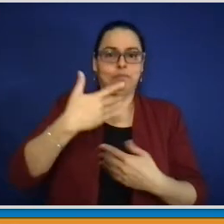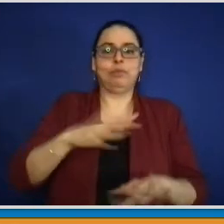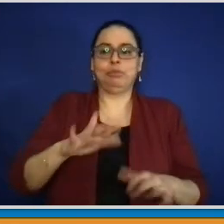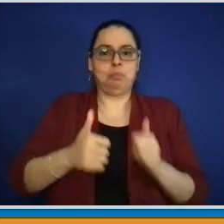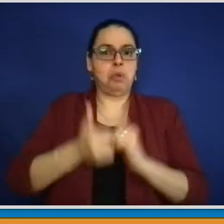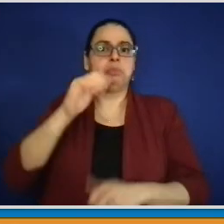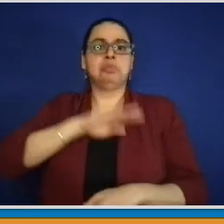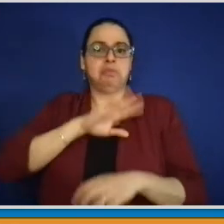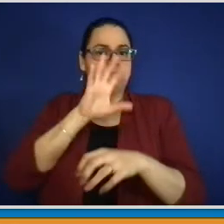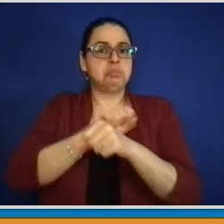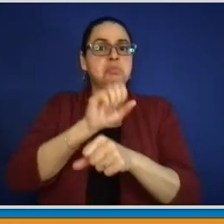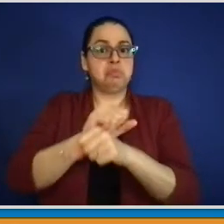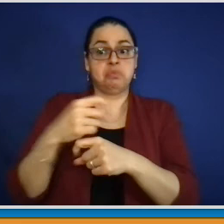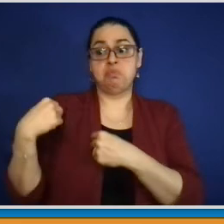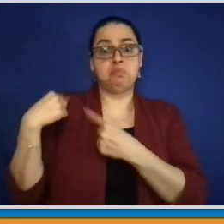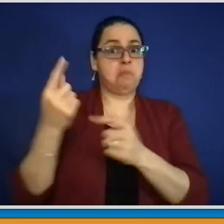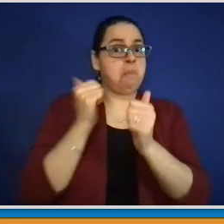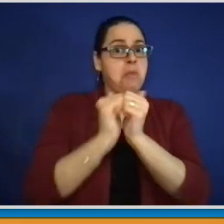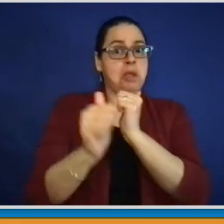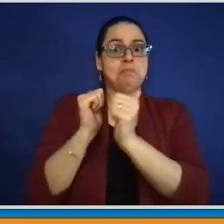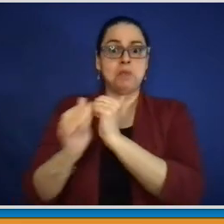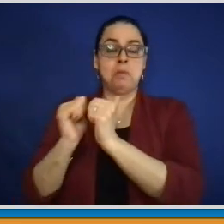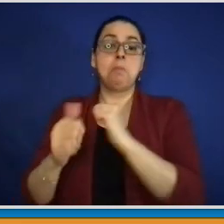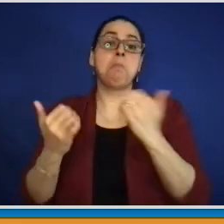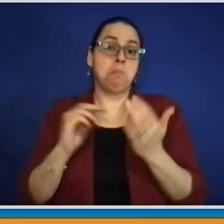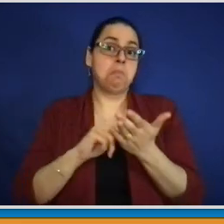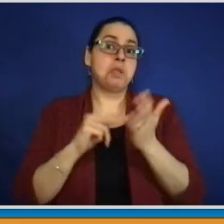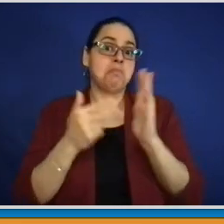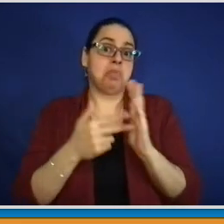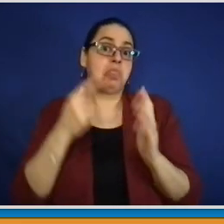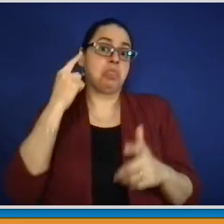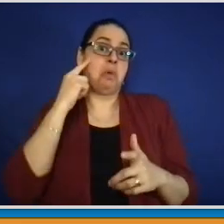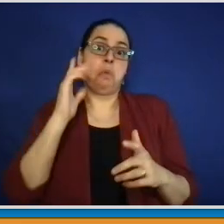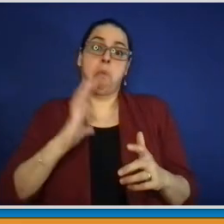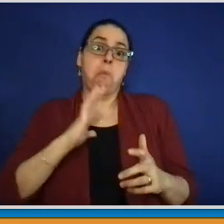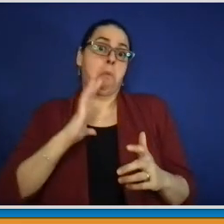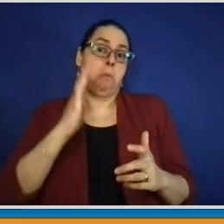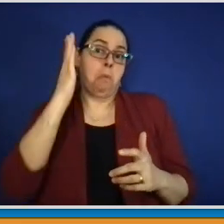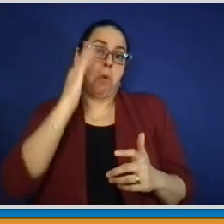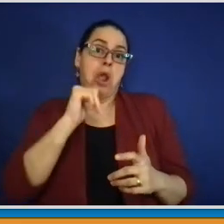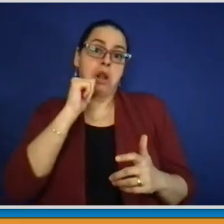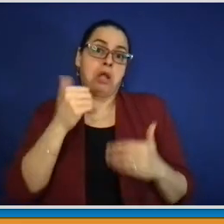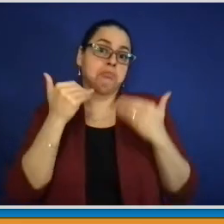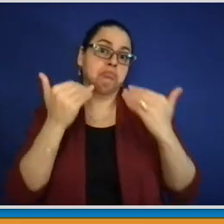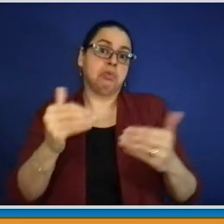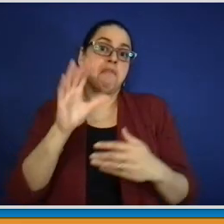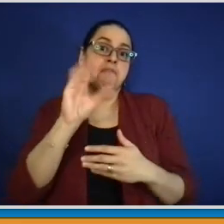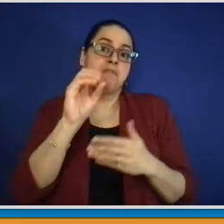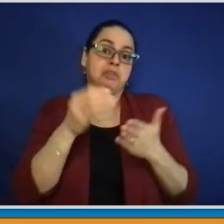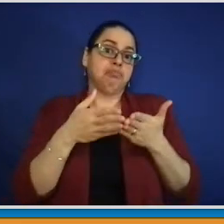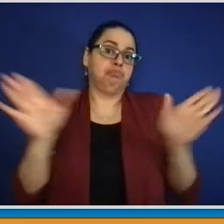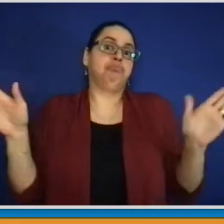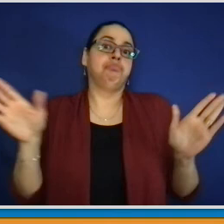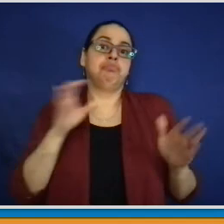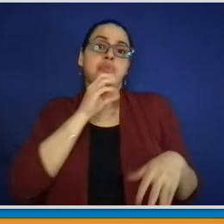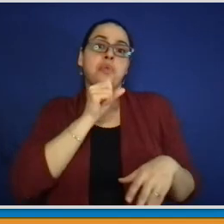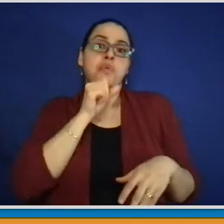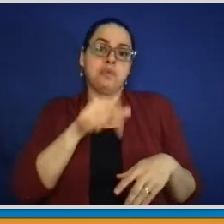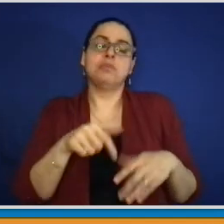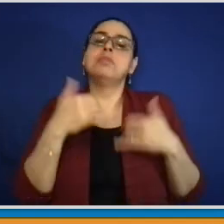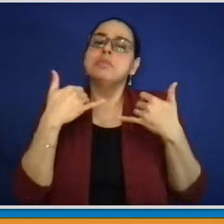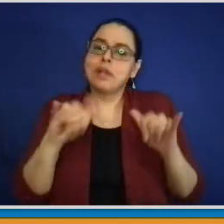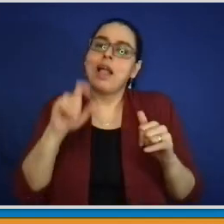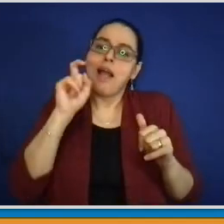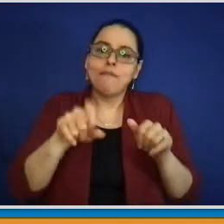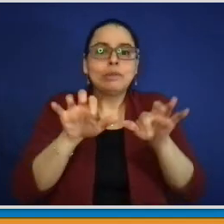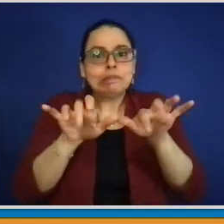of vaccines for the total demand immediately. People will have to make appointments, will have to wait a certain amount of time, but the vaccines are becoming more